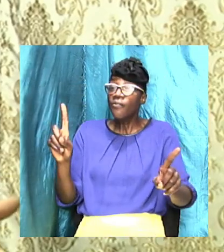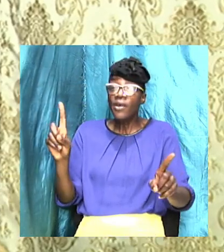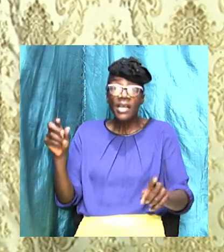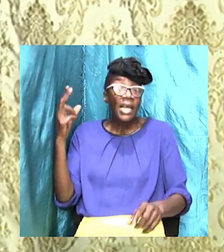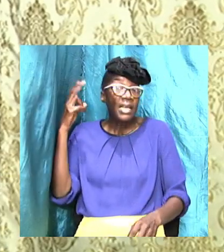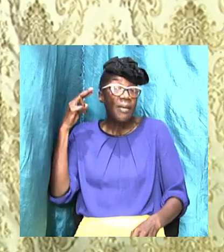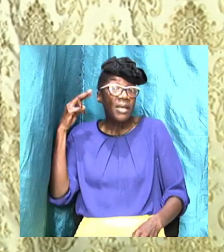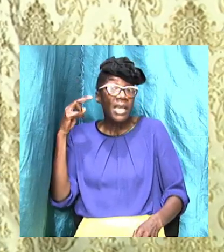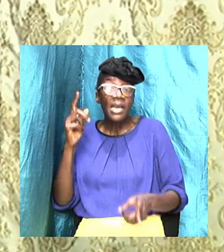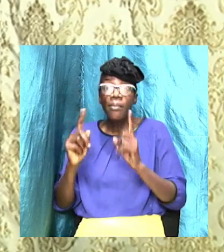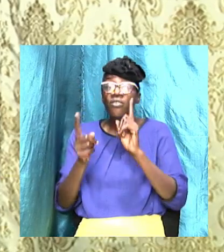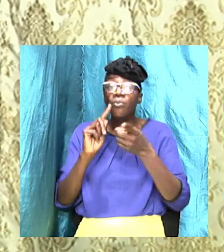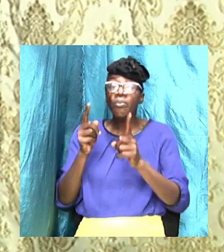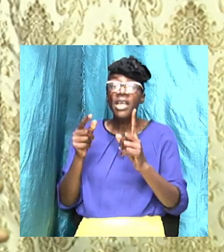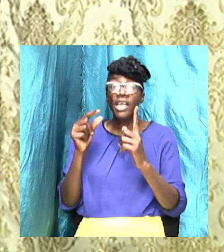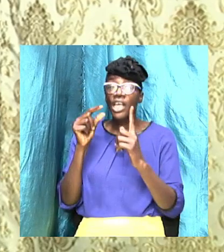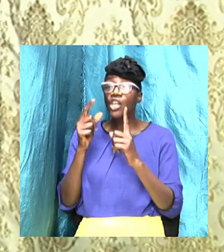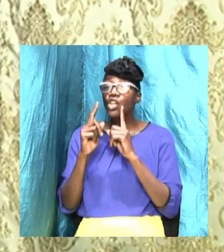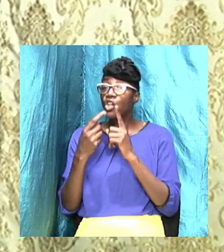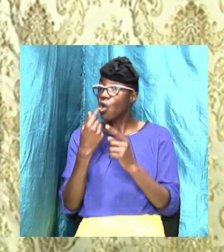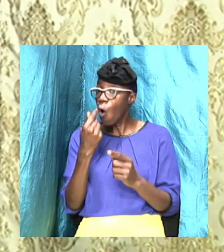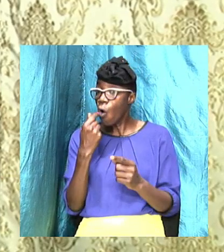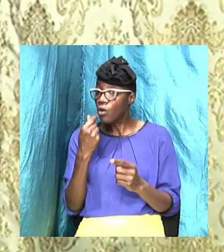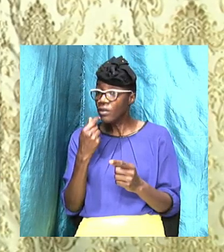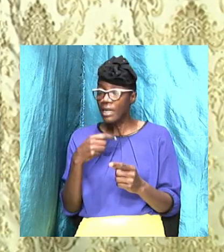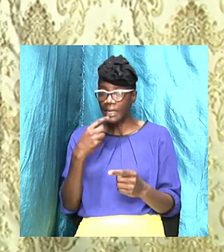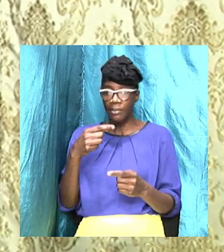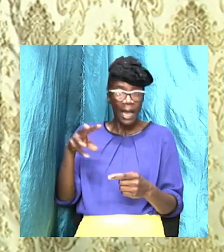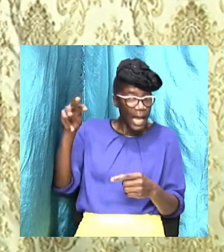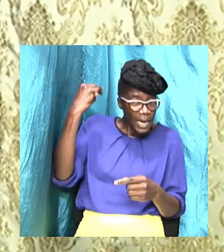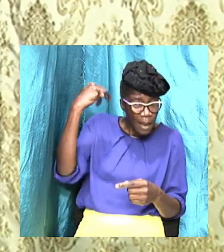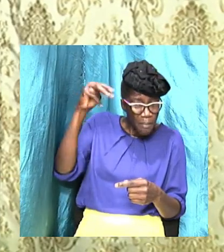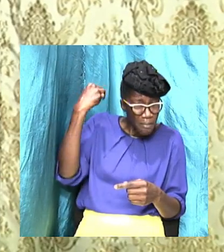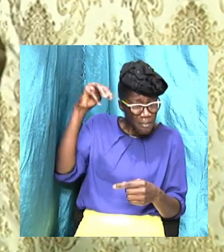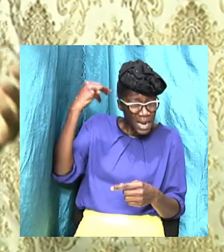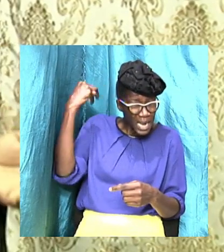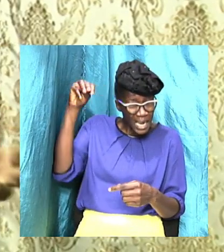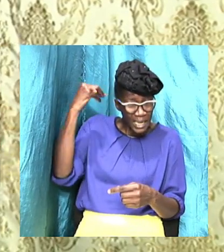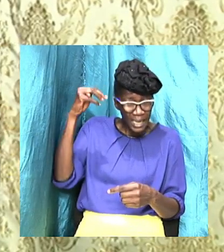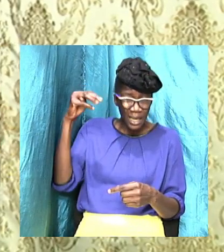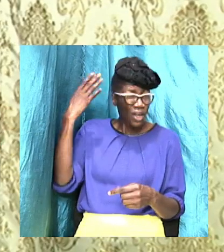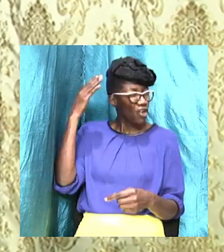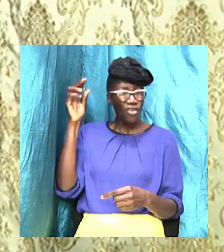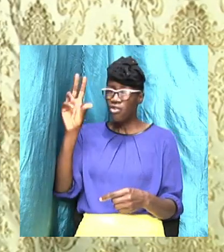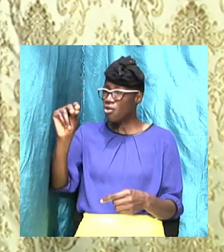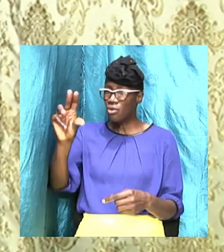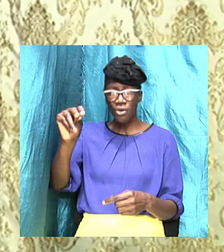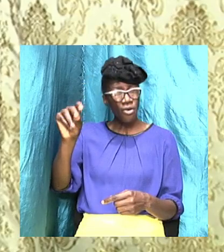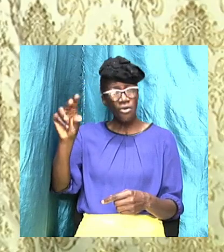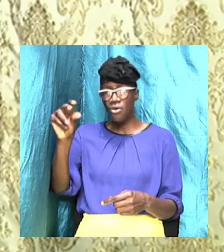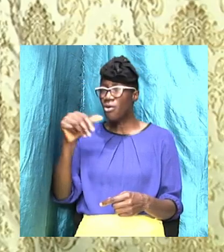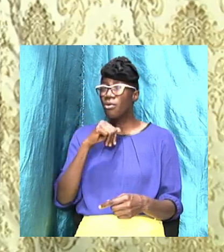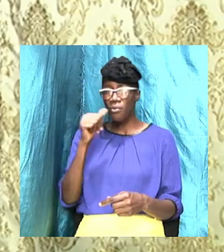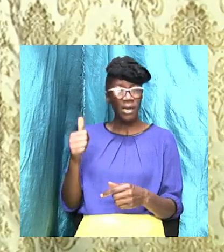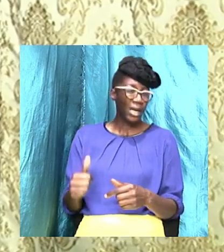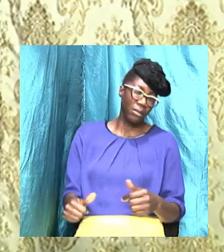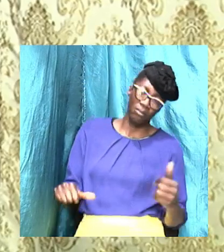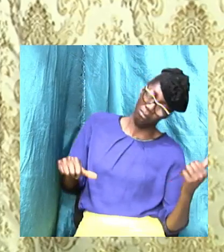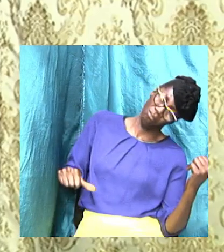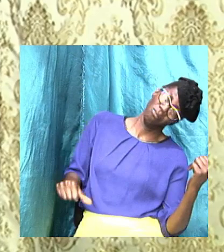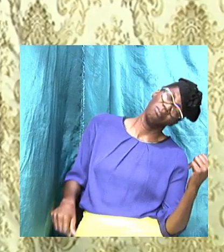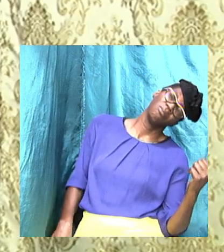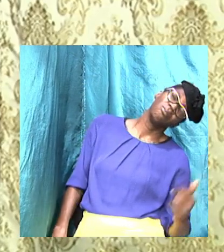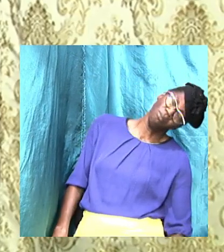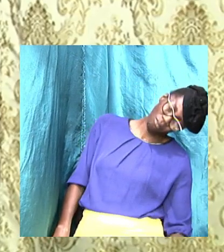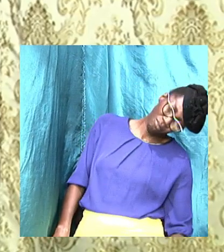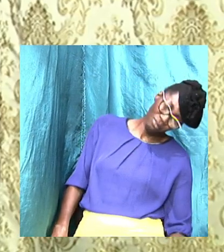spoke in tongues, and they said that these were madmen. And he said, no, we're not mad and we're not drunk. Amen. He said that we're not